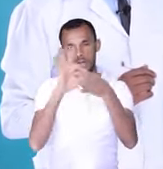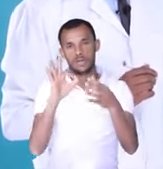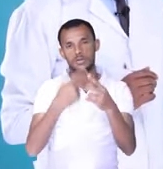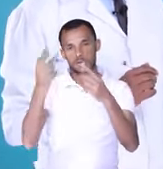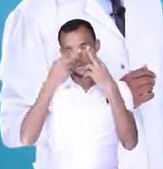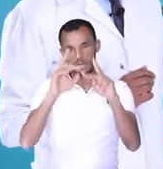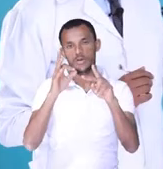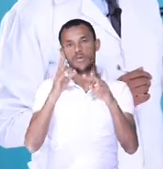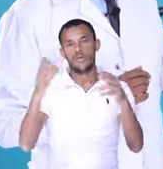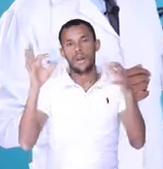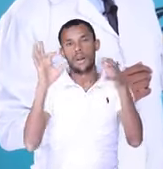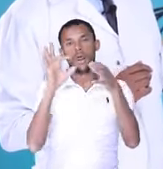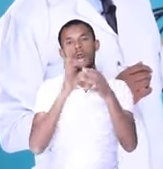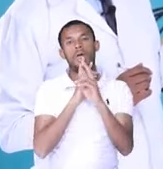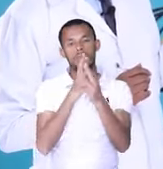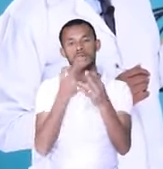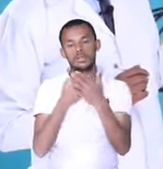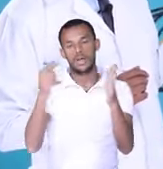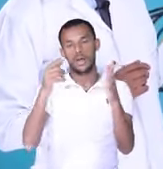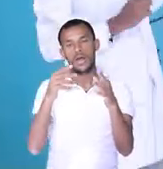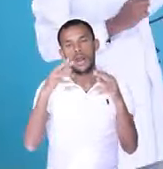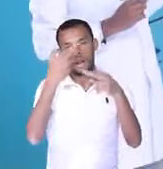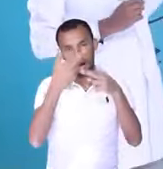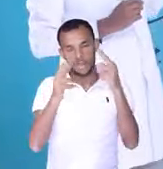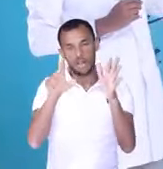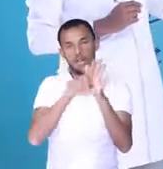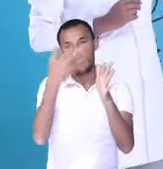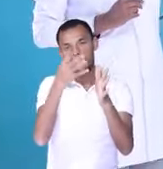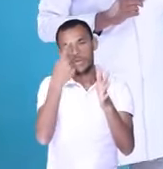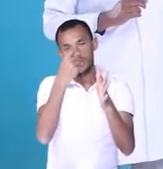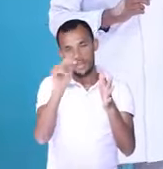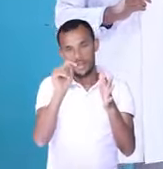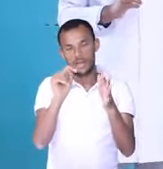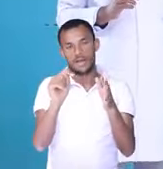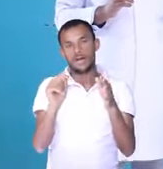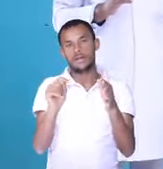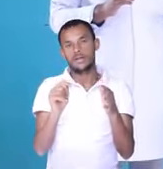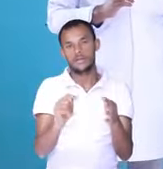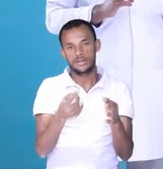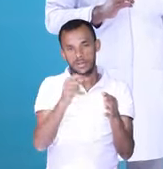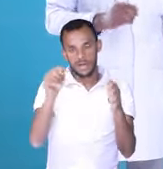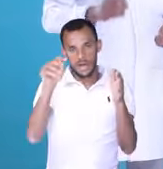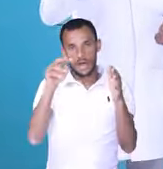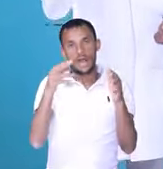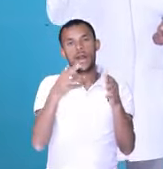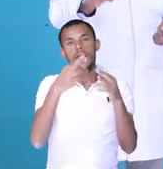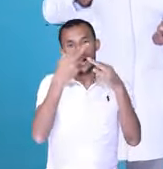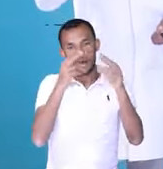reactants is called the rate law for the reaction. The rate of chemical reaction, rates of chemical